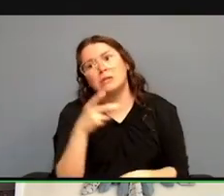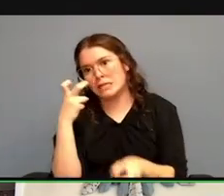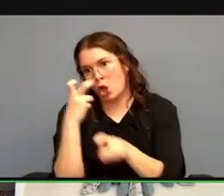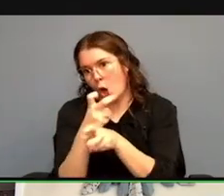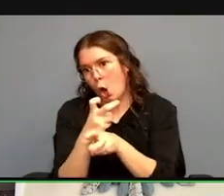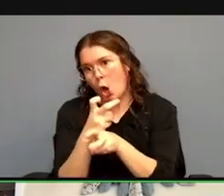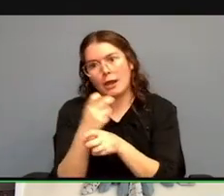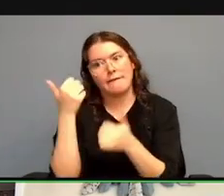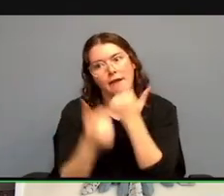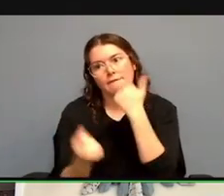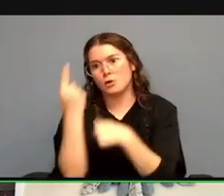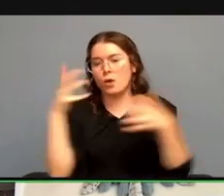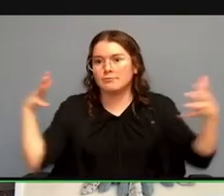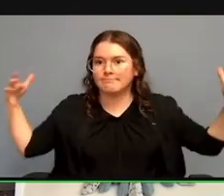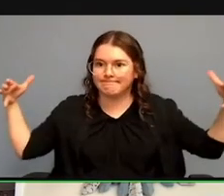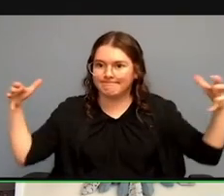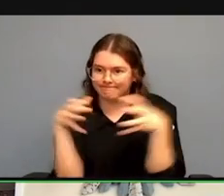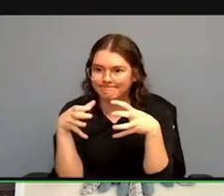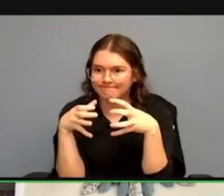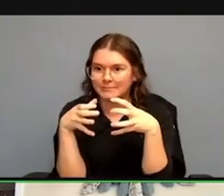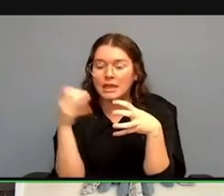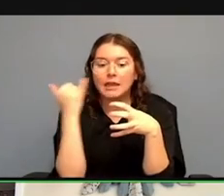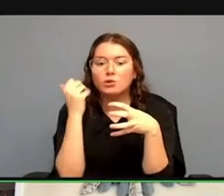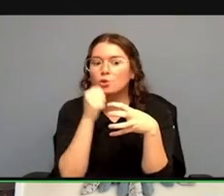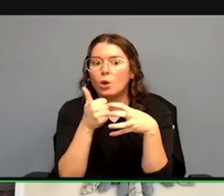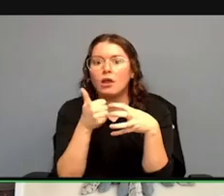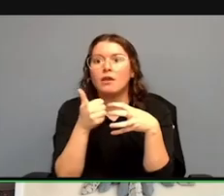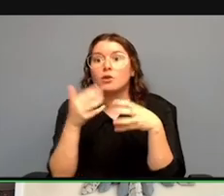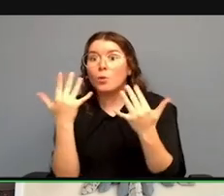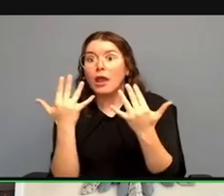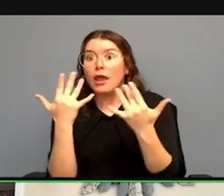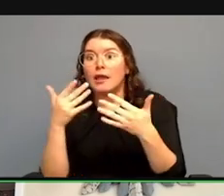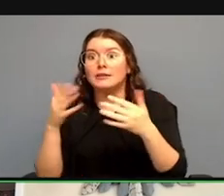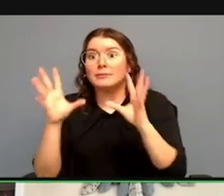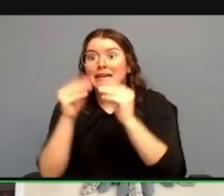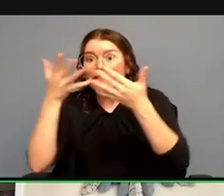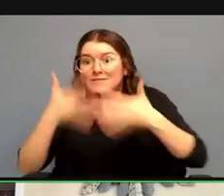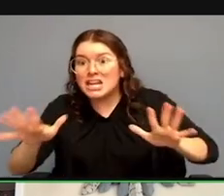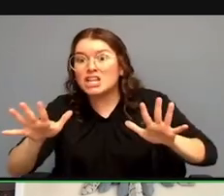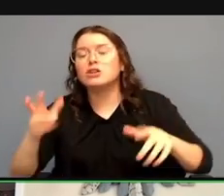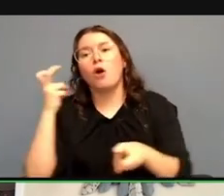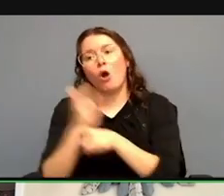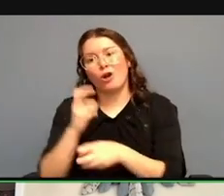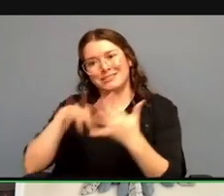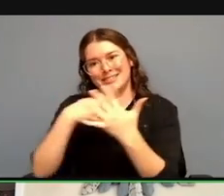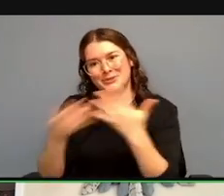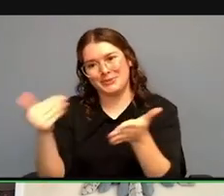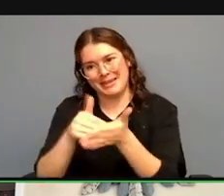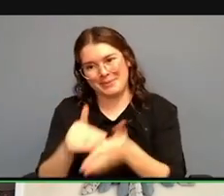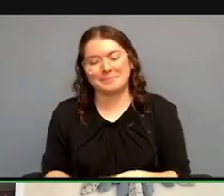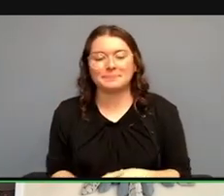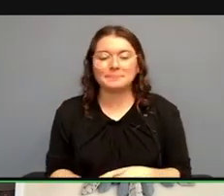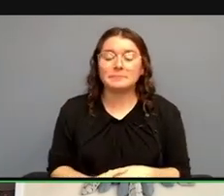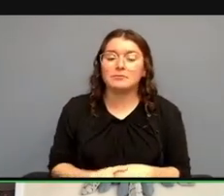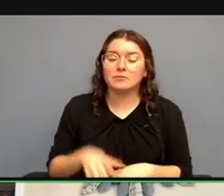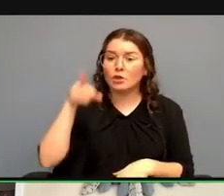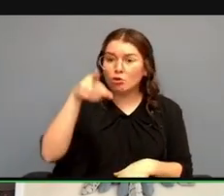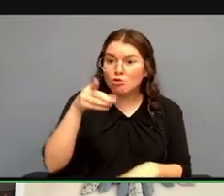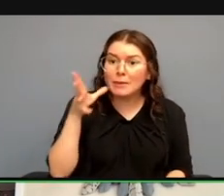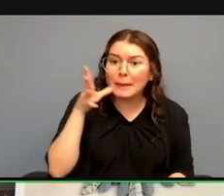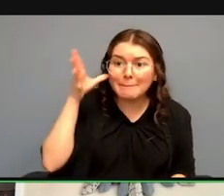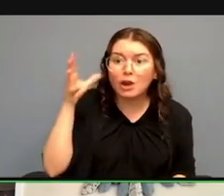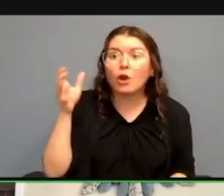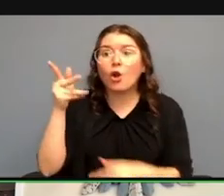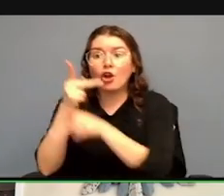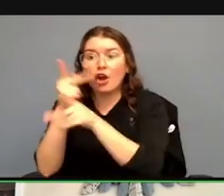get everyone together if you don't do it that way. And remember that you as the parent or guardian are